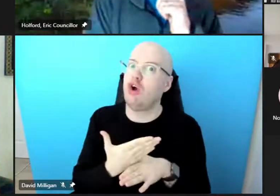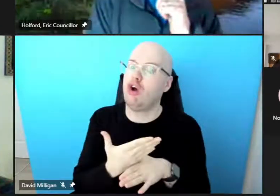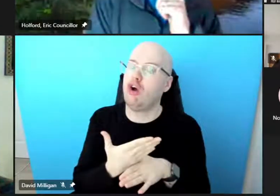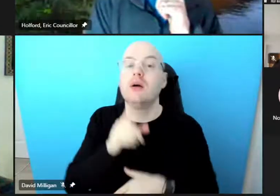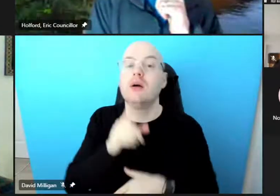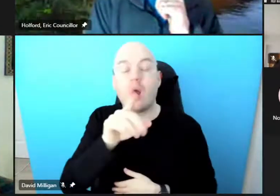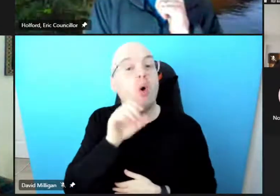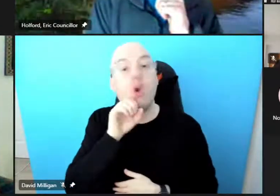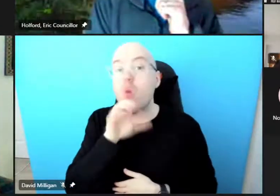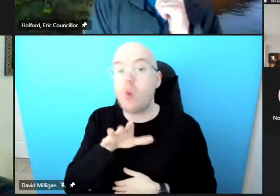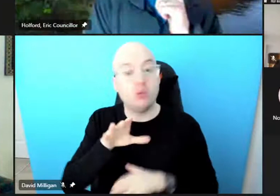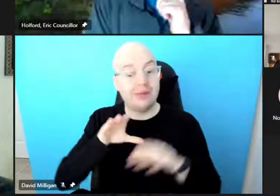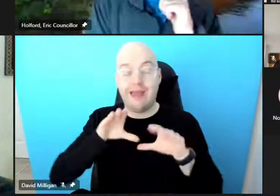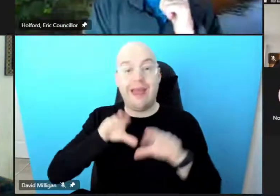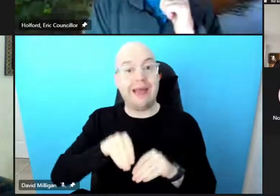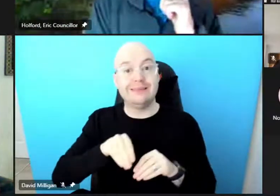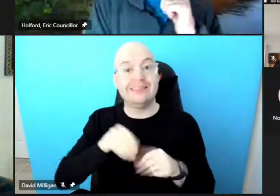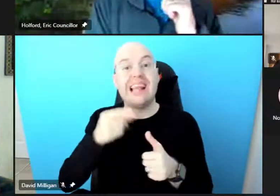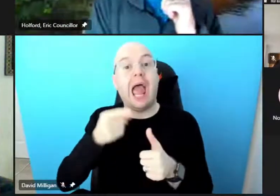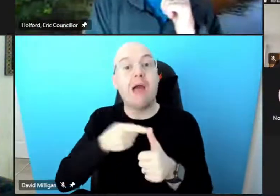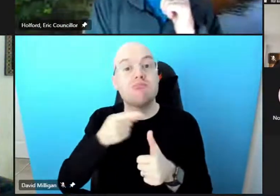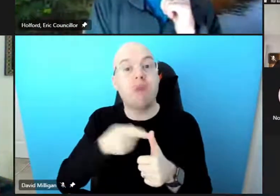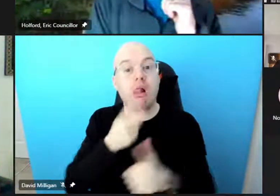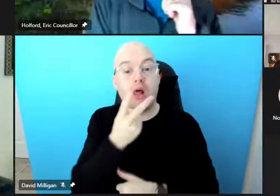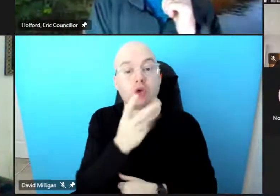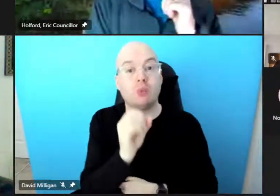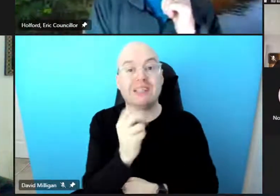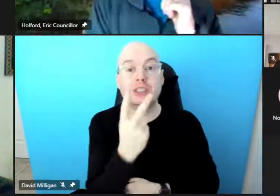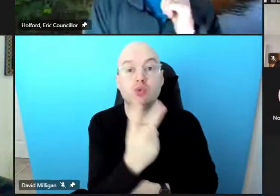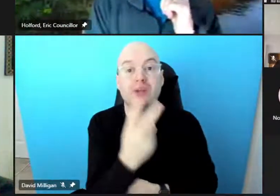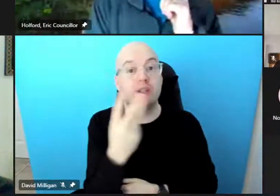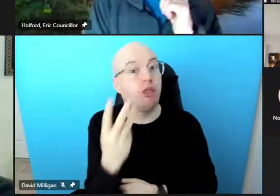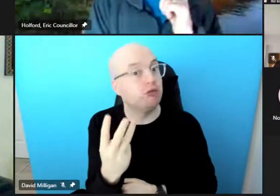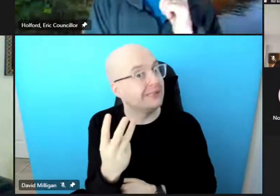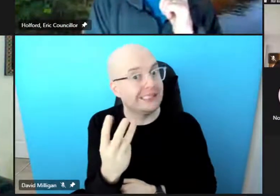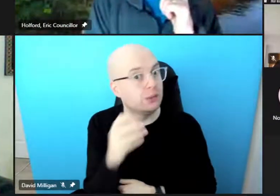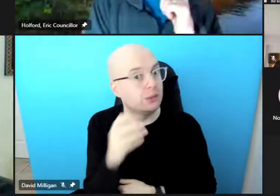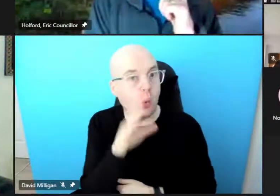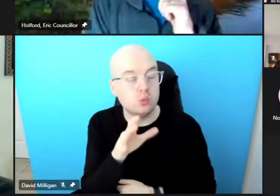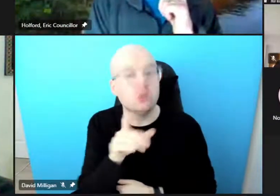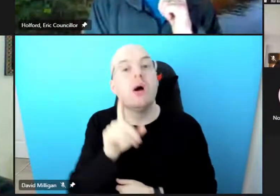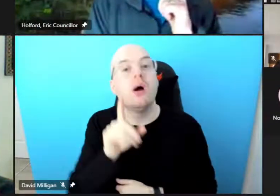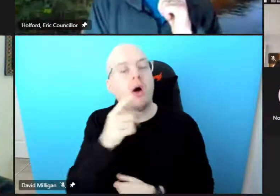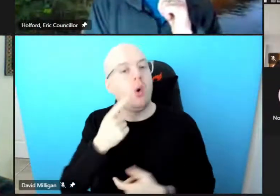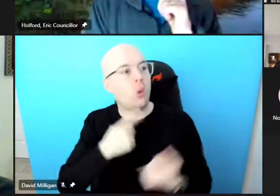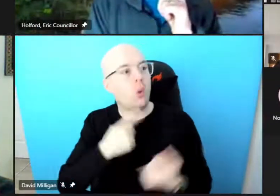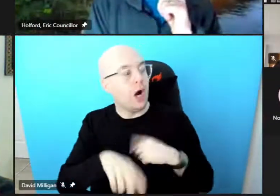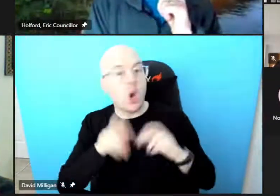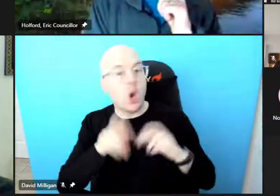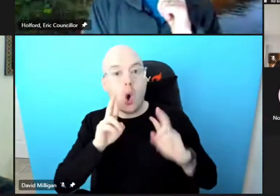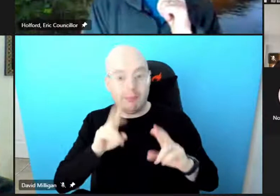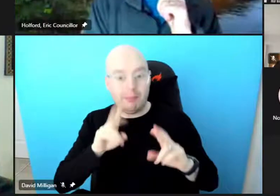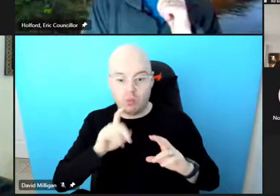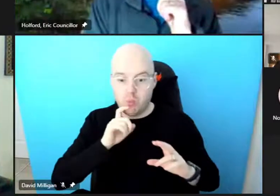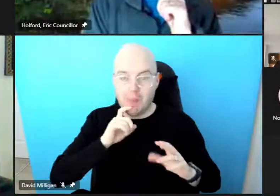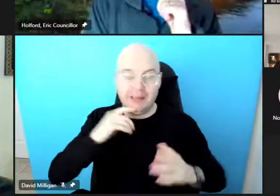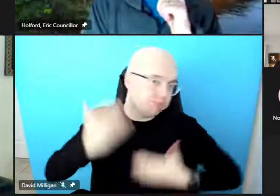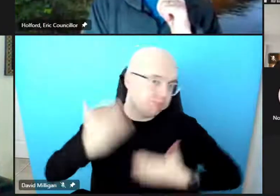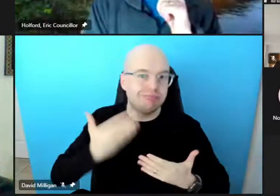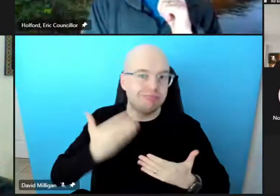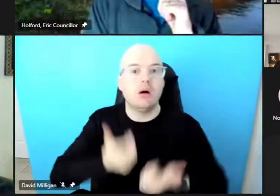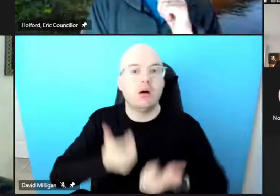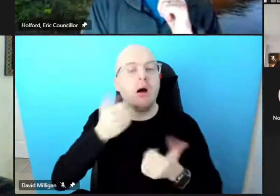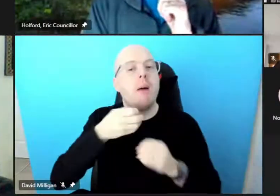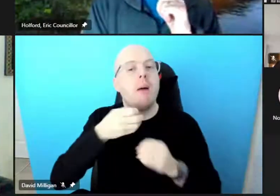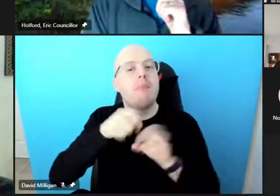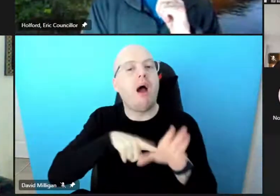end in April 2023, although we're looking to have it implemented by February 23. But it'll obviously, with any